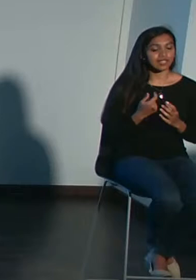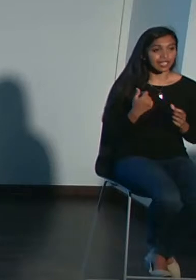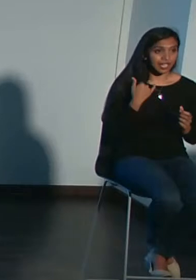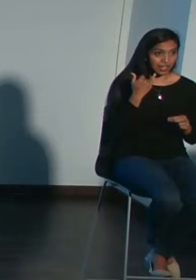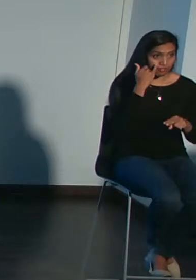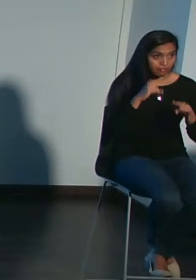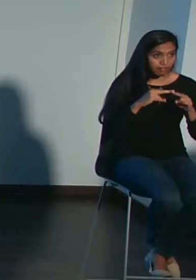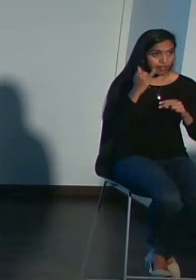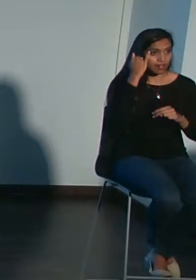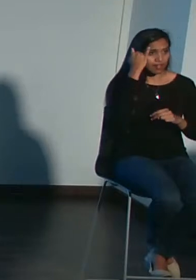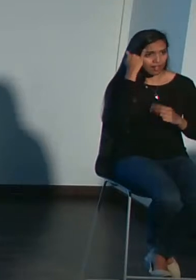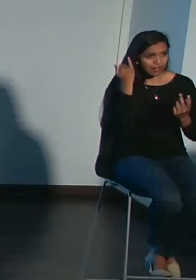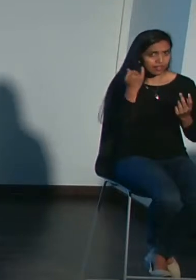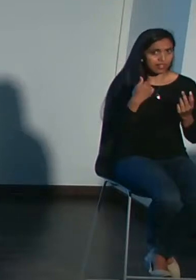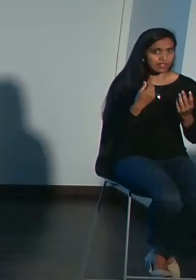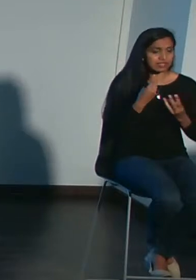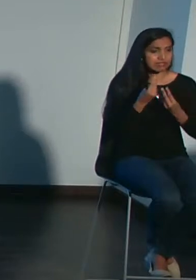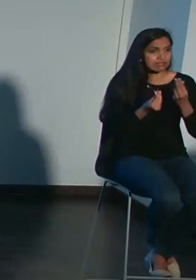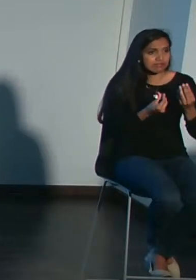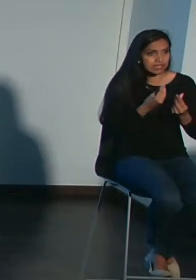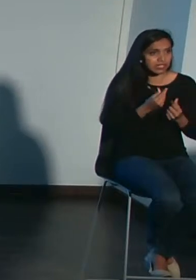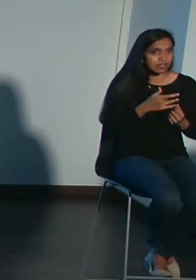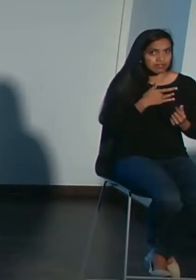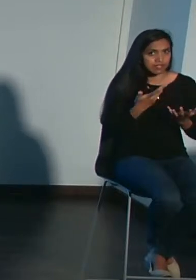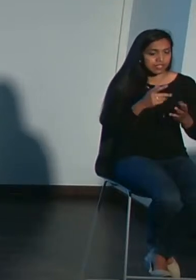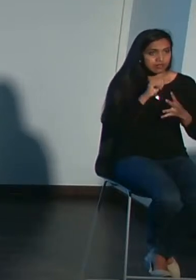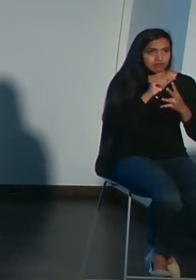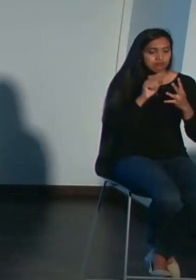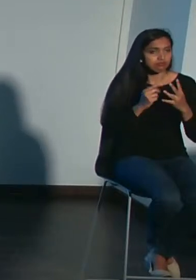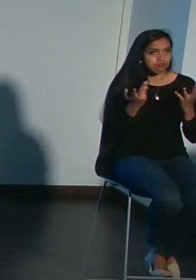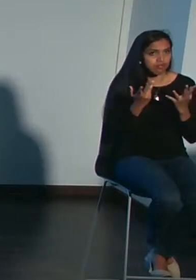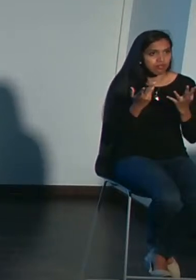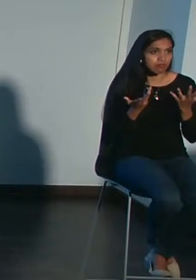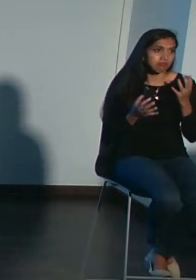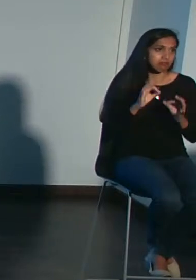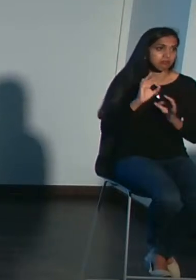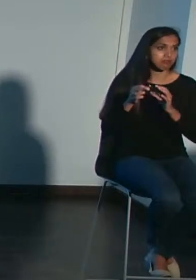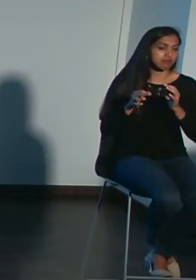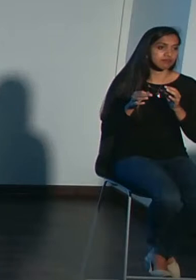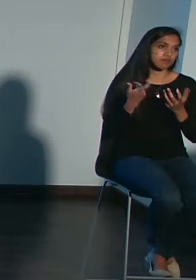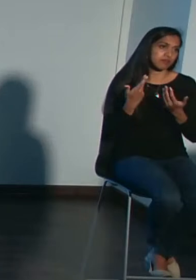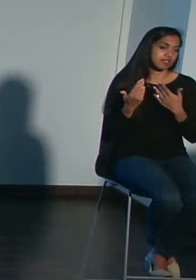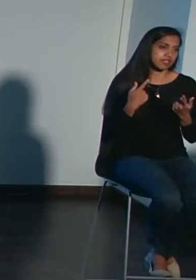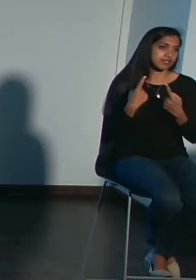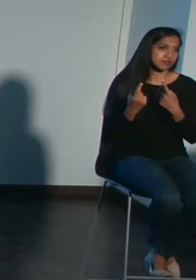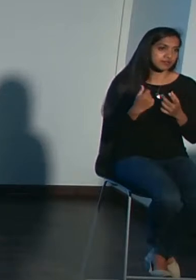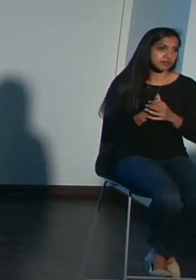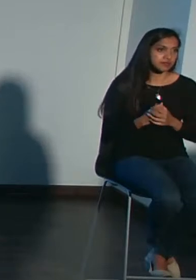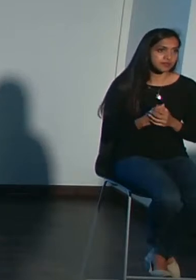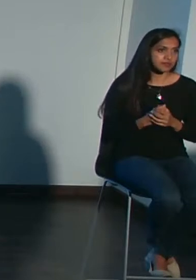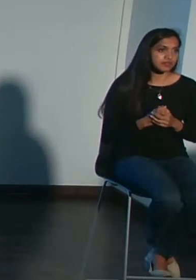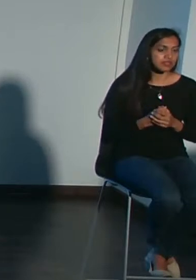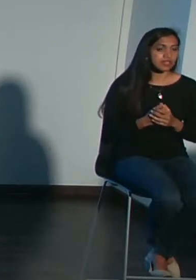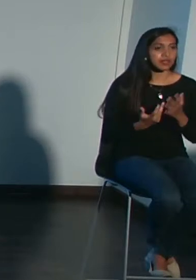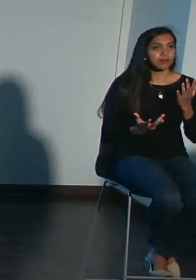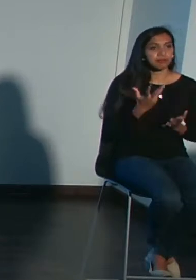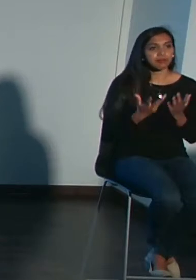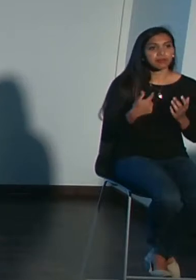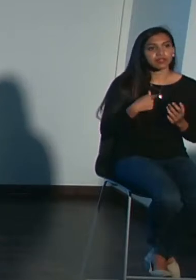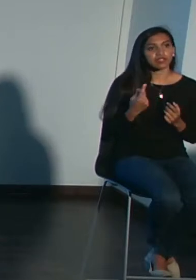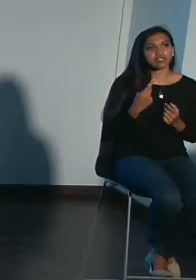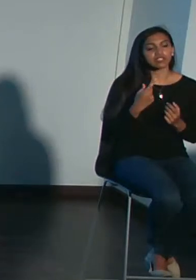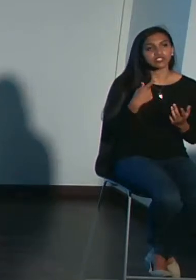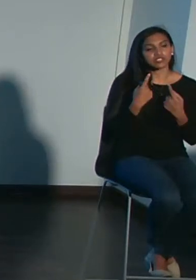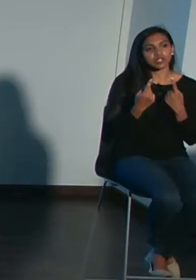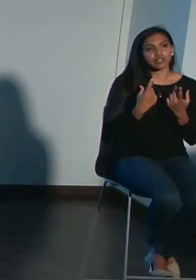the hesitations in between as well. And when I say in between, then maybe it's good if we talk a little